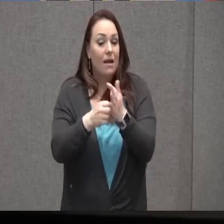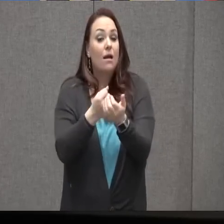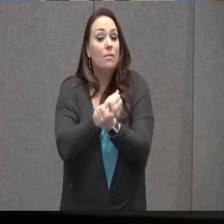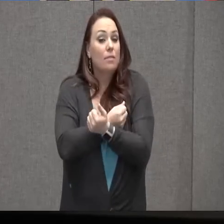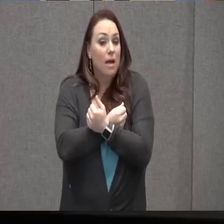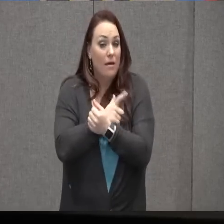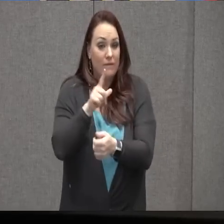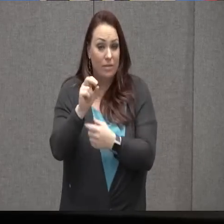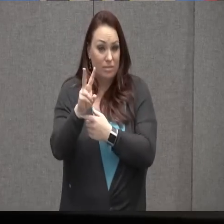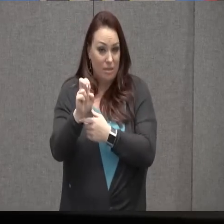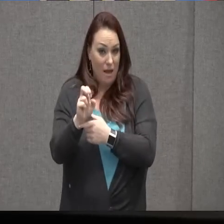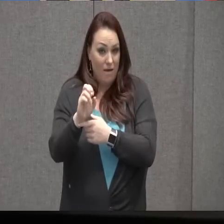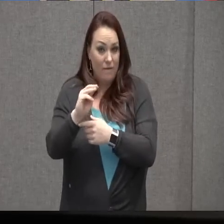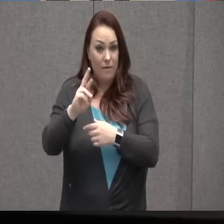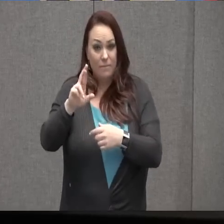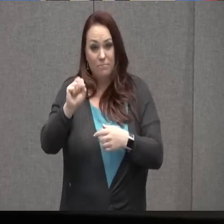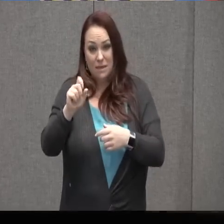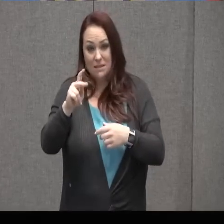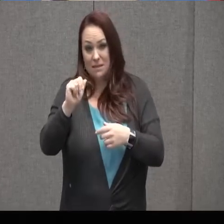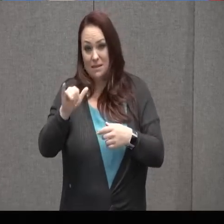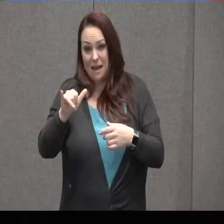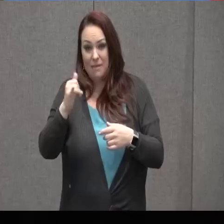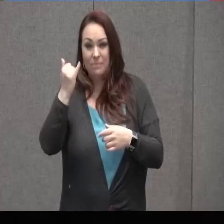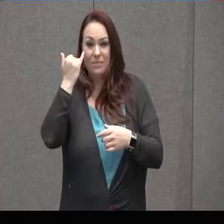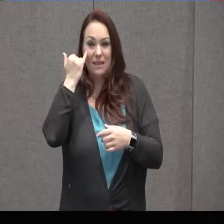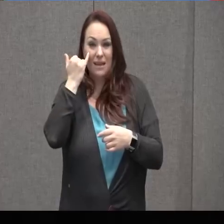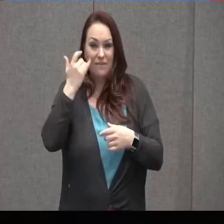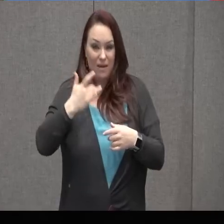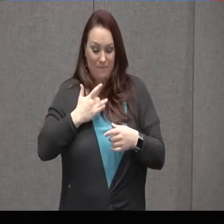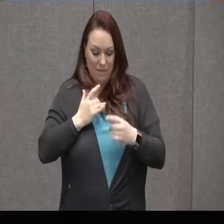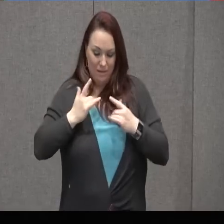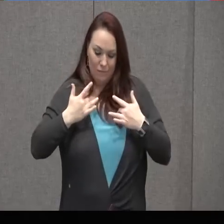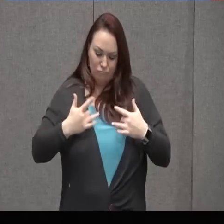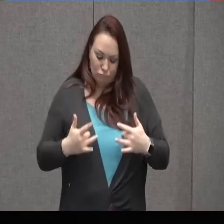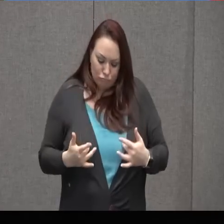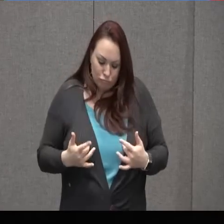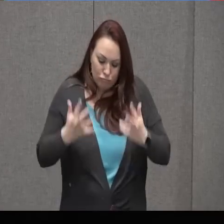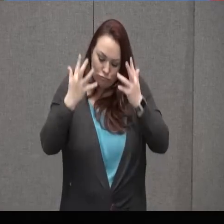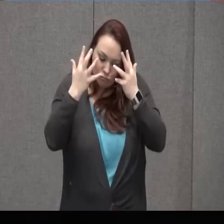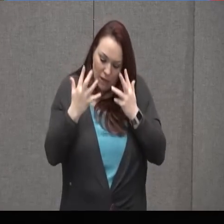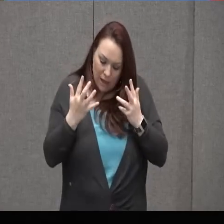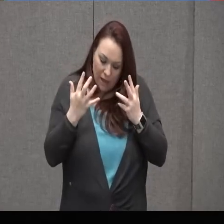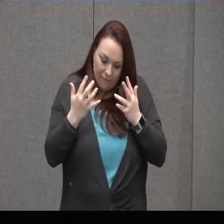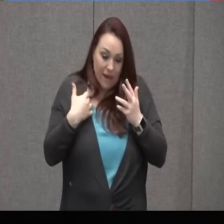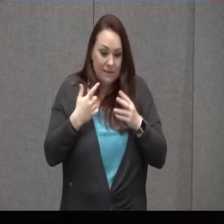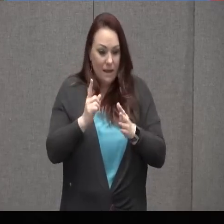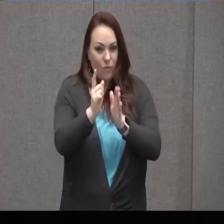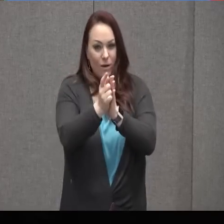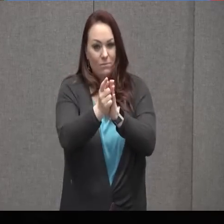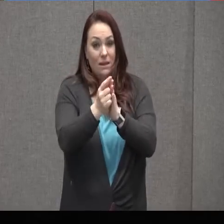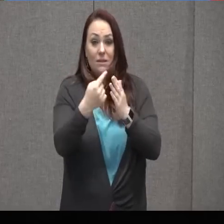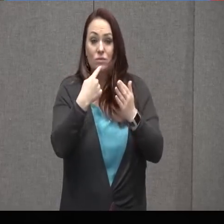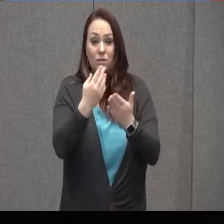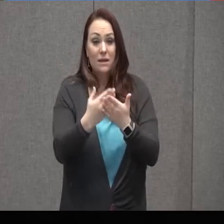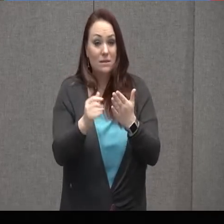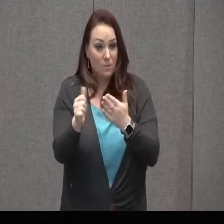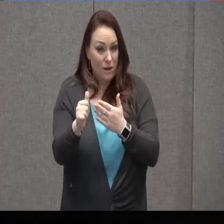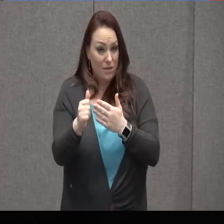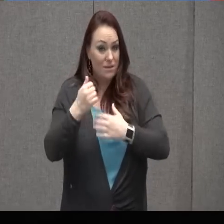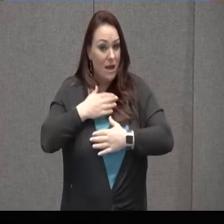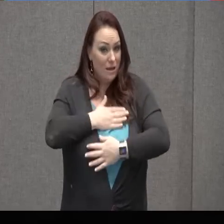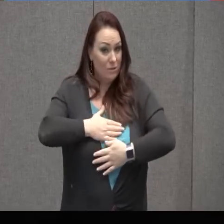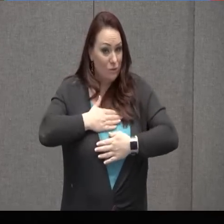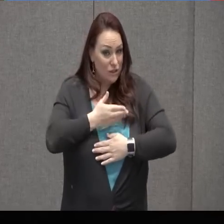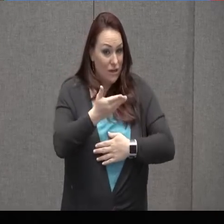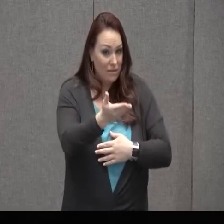Sometimes if I'm feeling a little down, if I take a minute to tell somebody else that I appreciate them or I care about